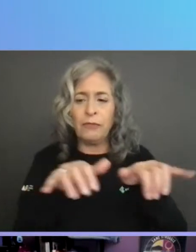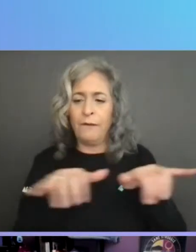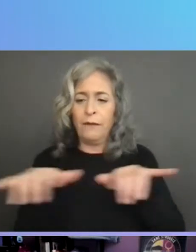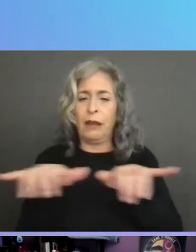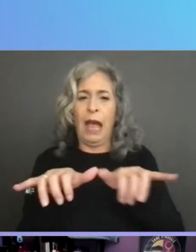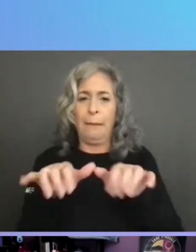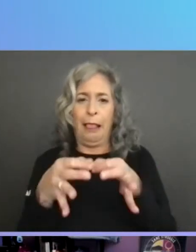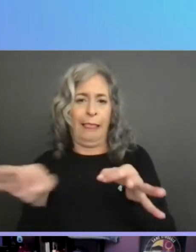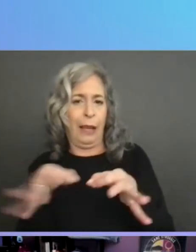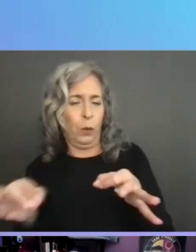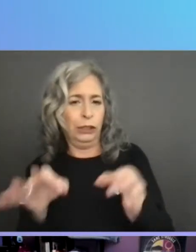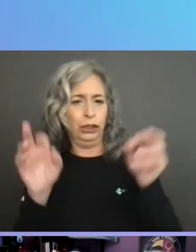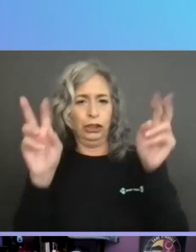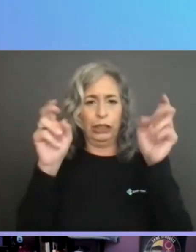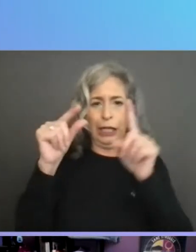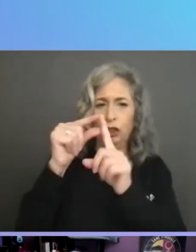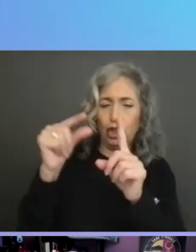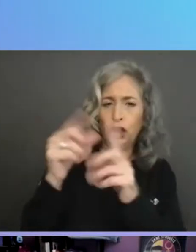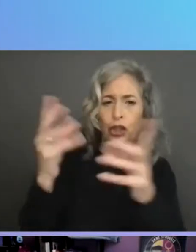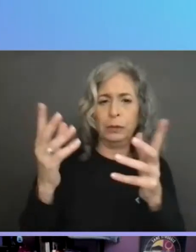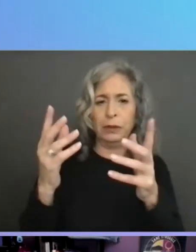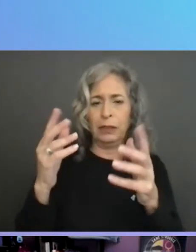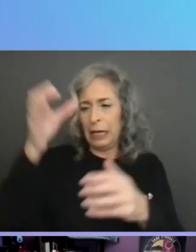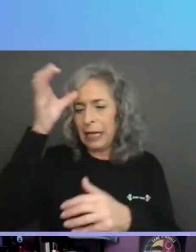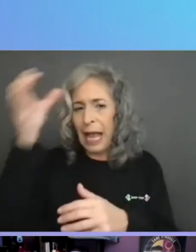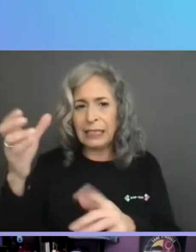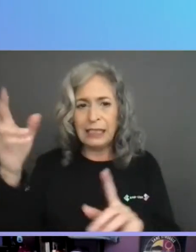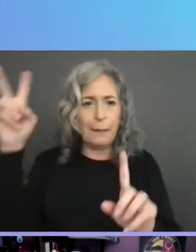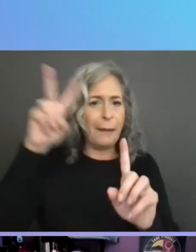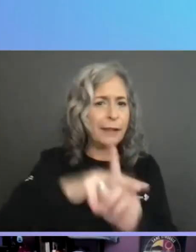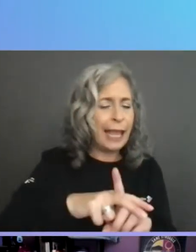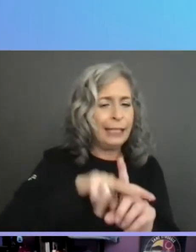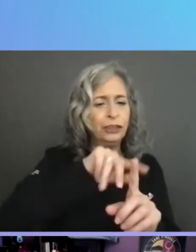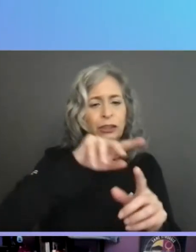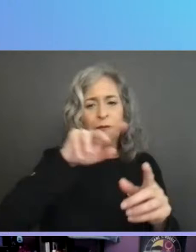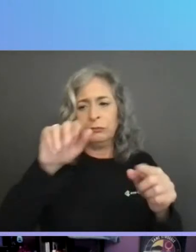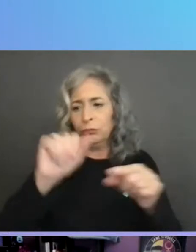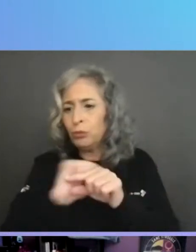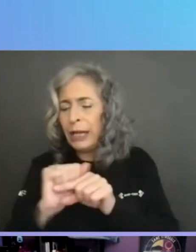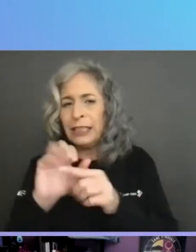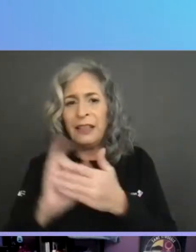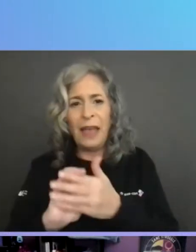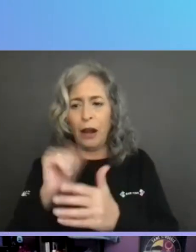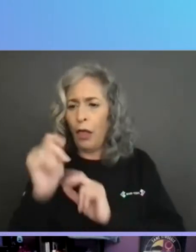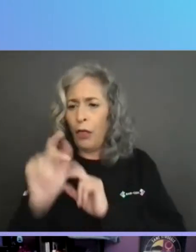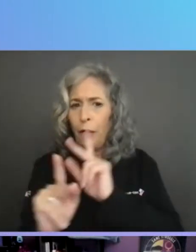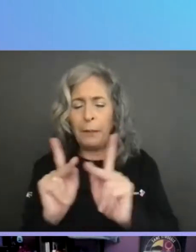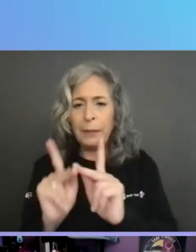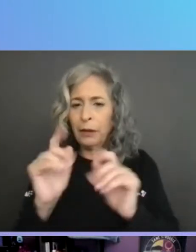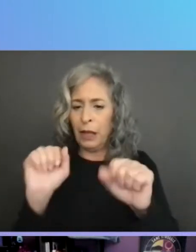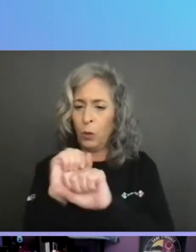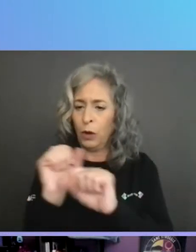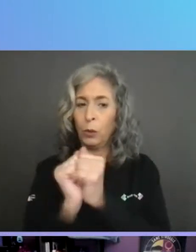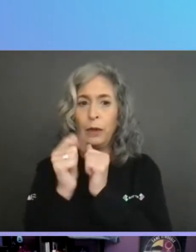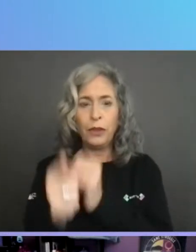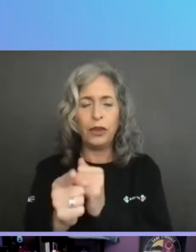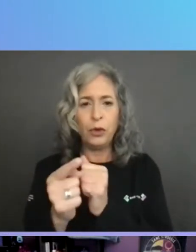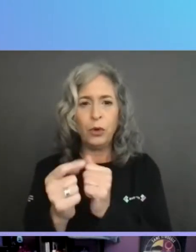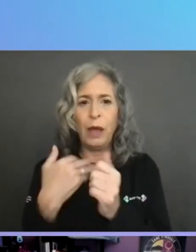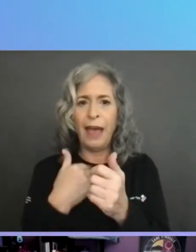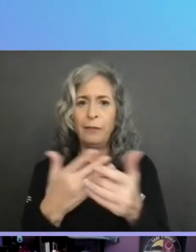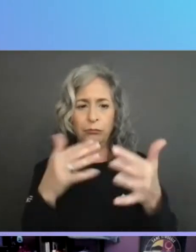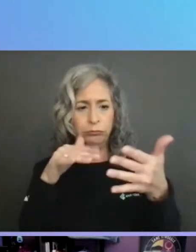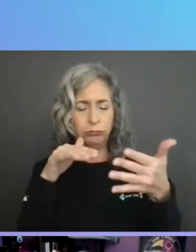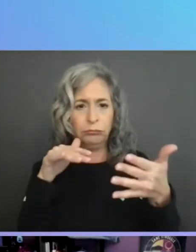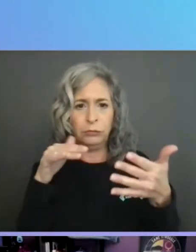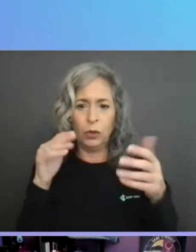terms, understanding concepts, applications, best practices that your colleagues and peers have spent several hundred hours putting